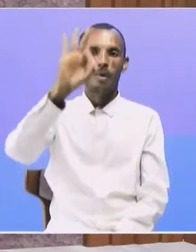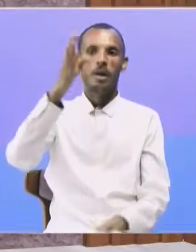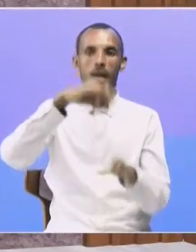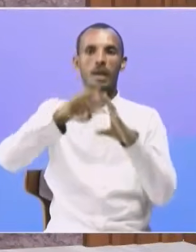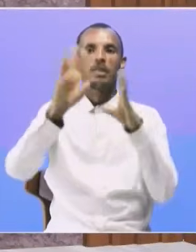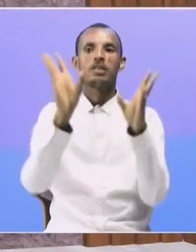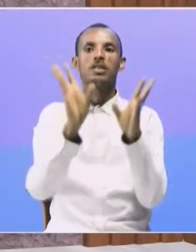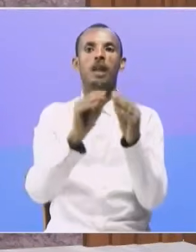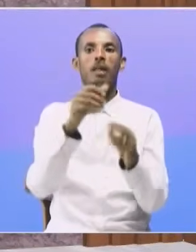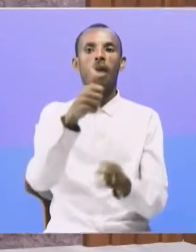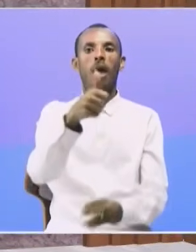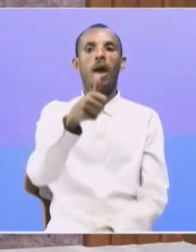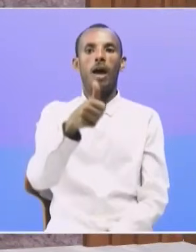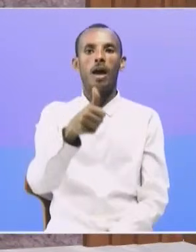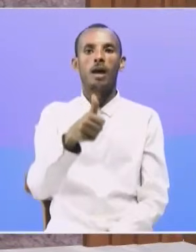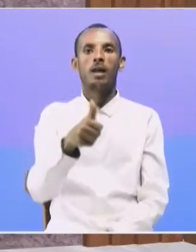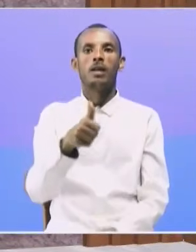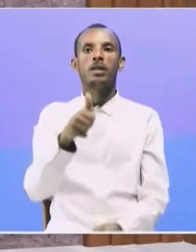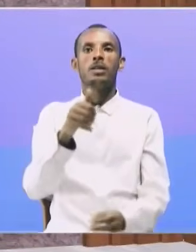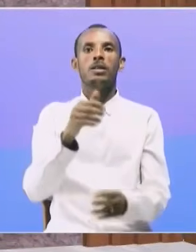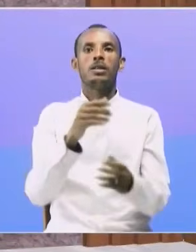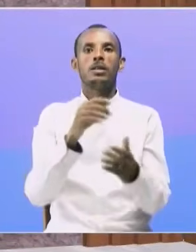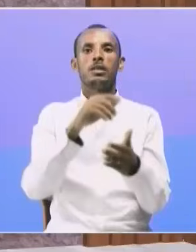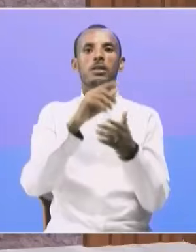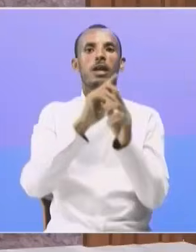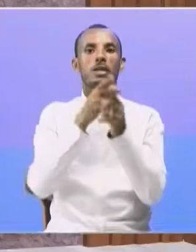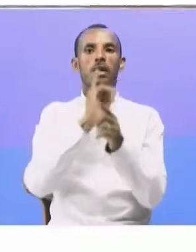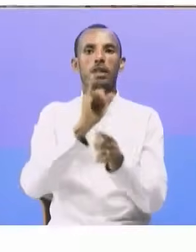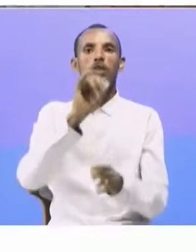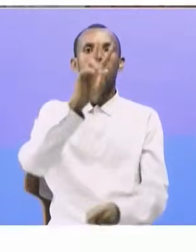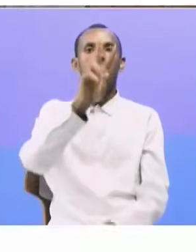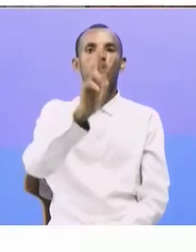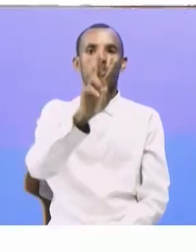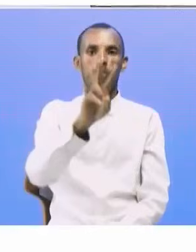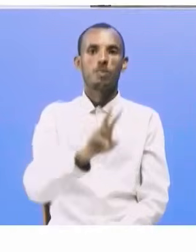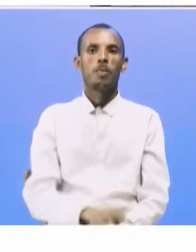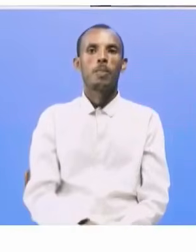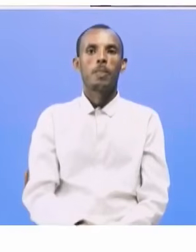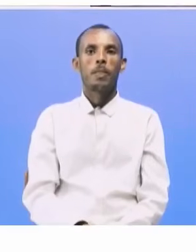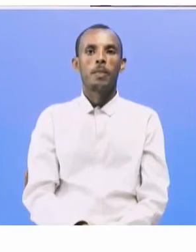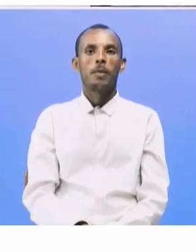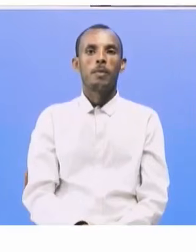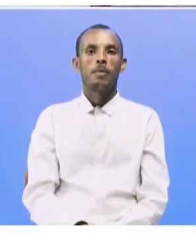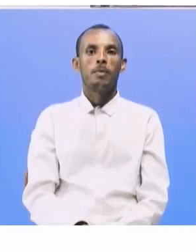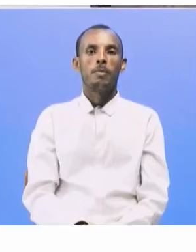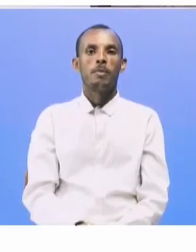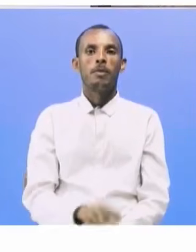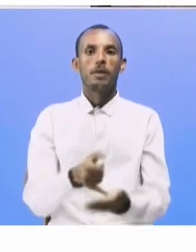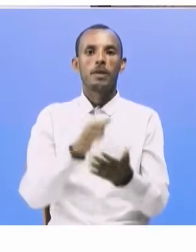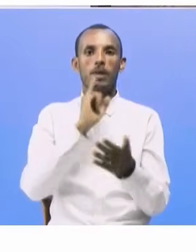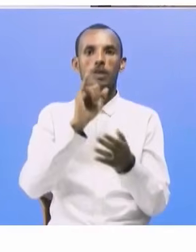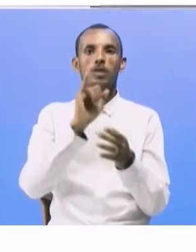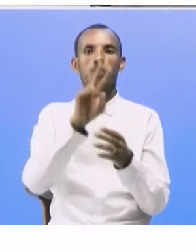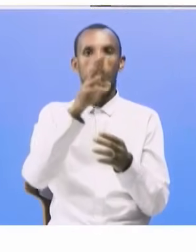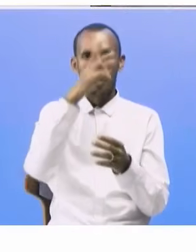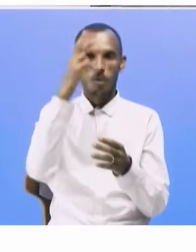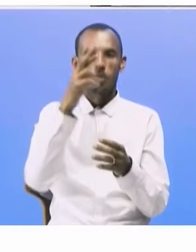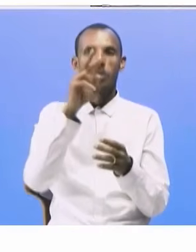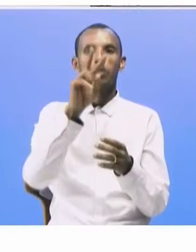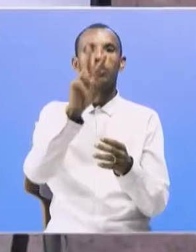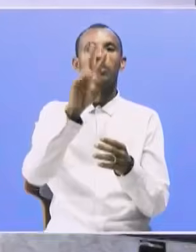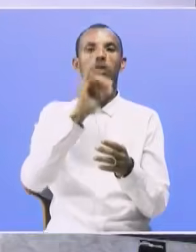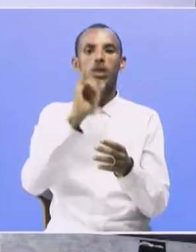it is found, therefore it is true. So this statement is true. This statement is